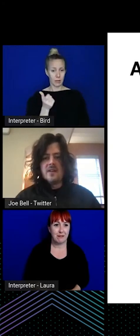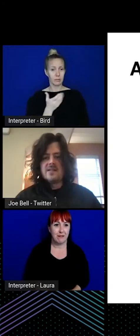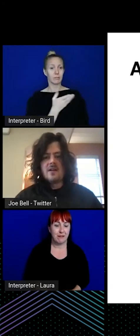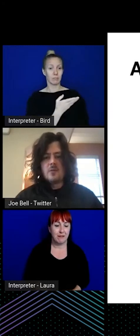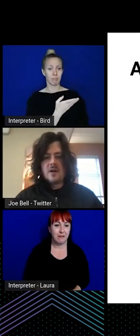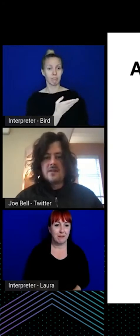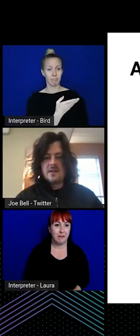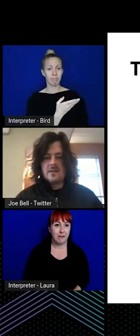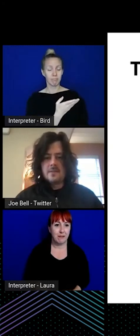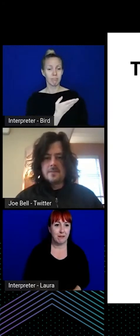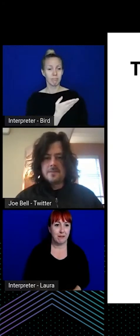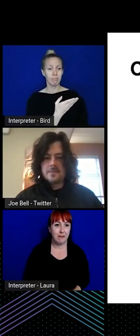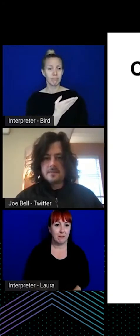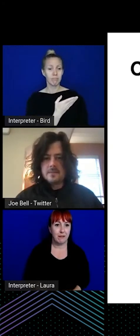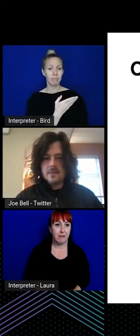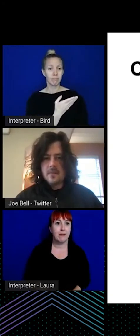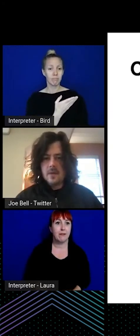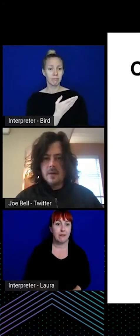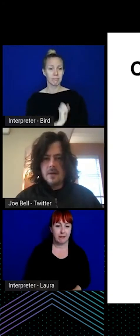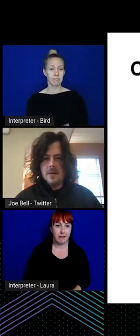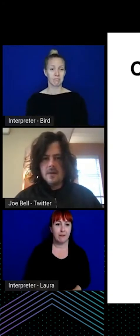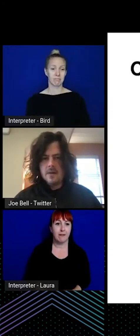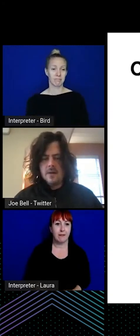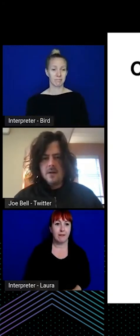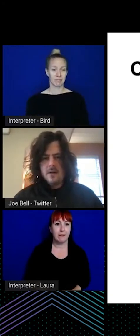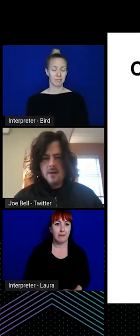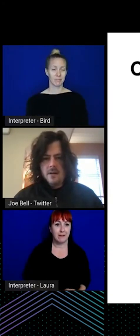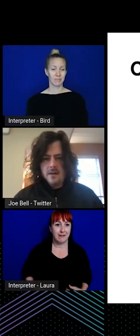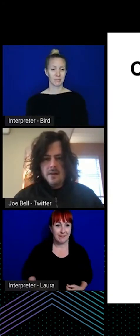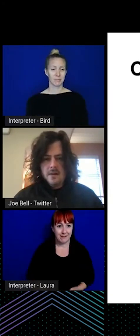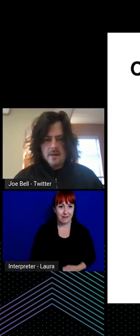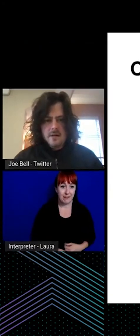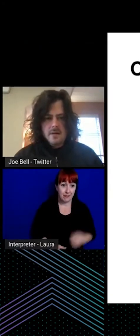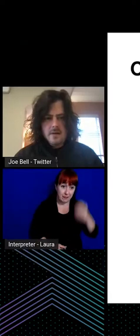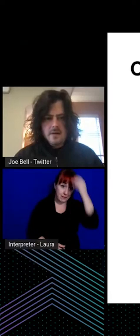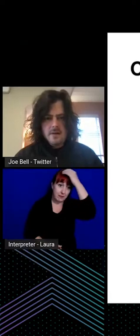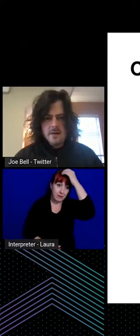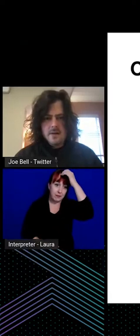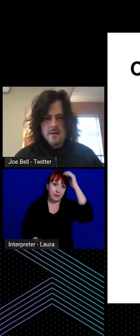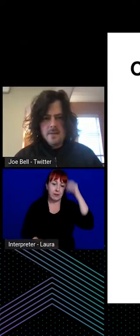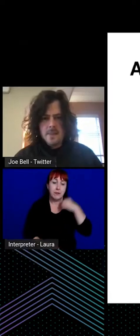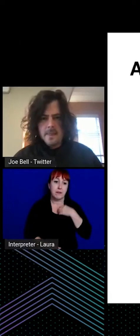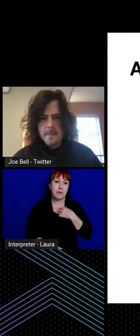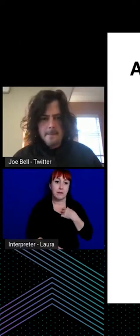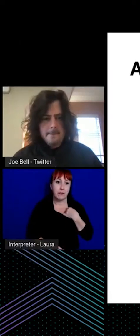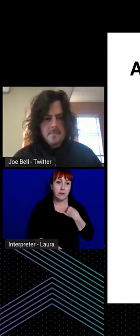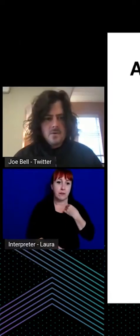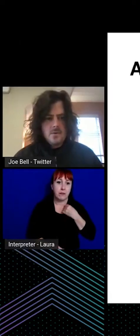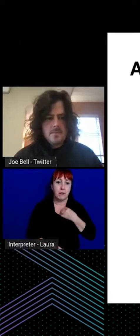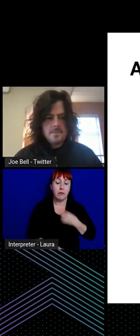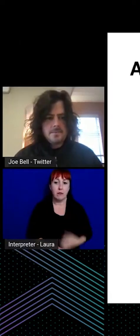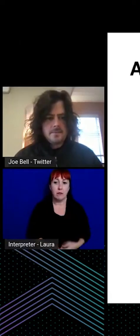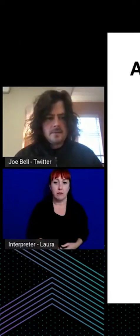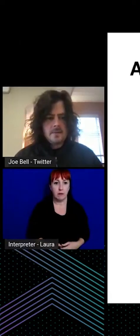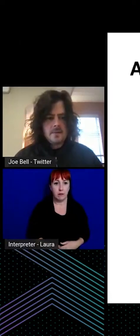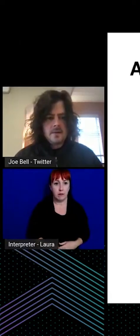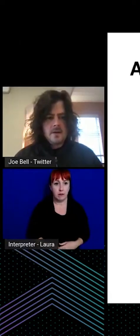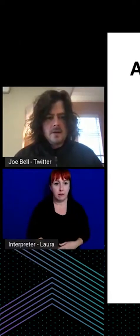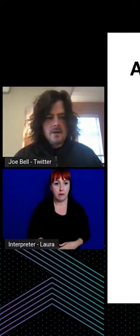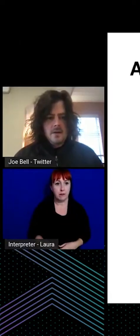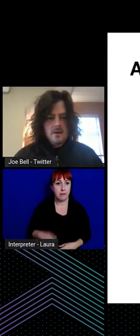output of this Sentinel policy is. Cool.